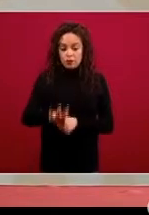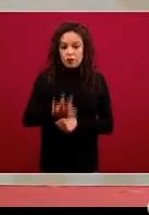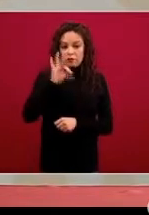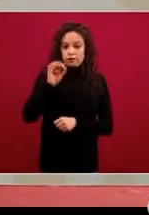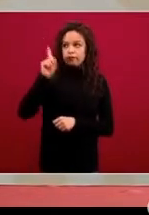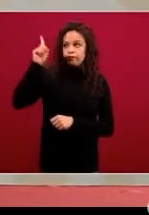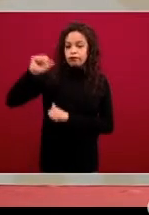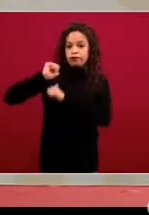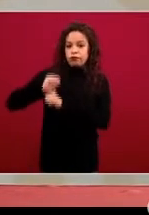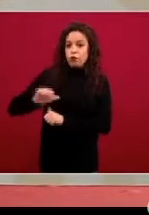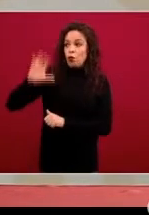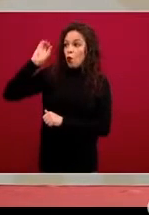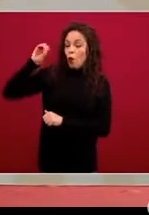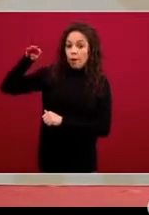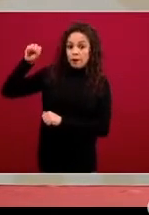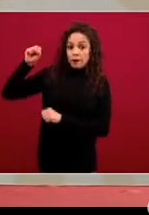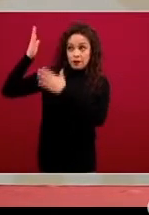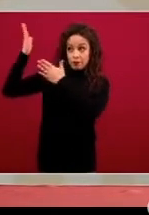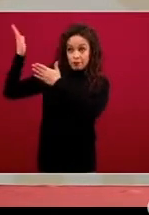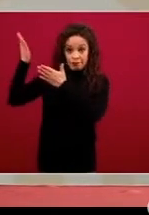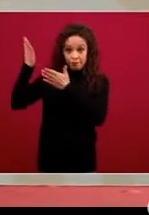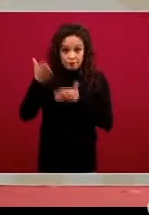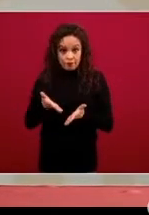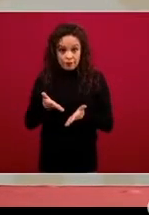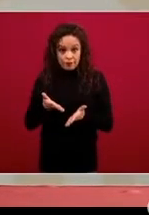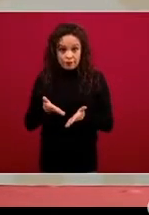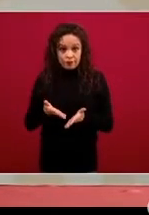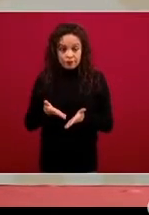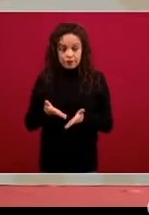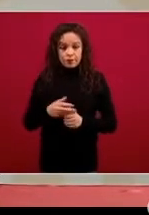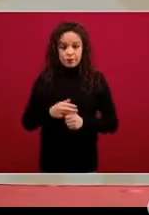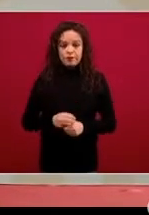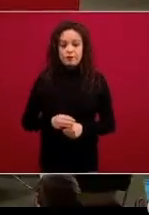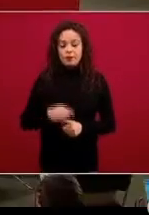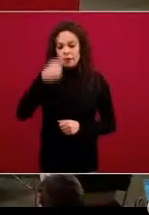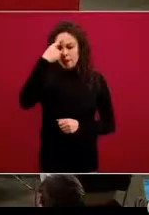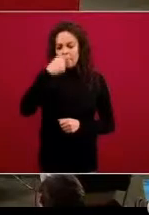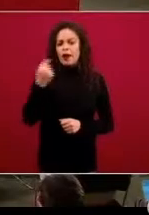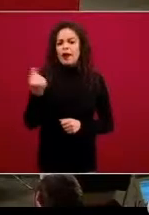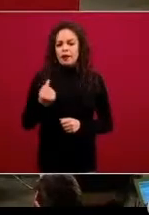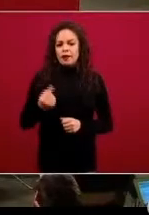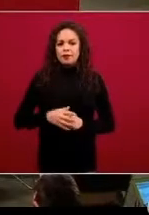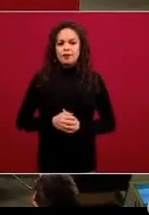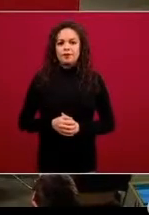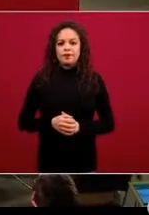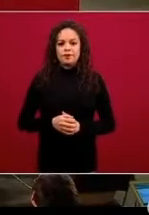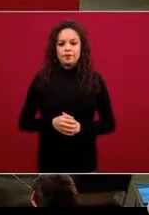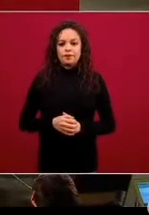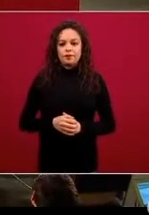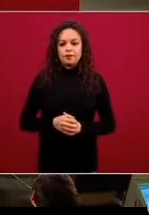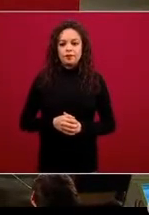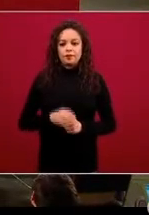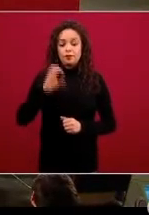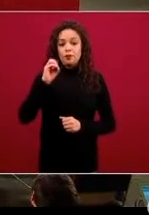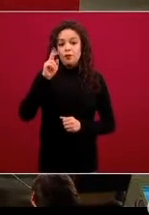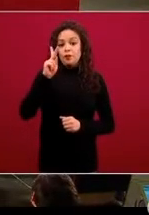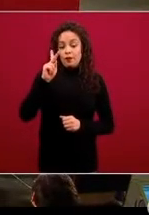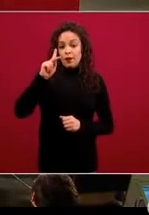through the Pan American Health Association to be a pilot program for